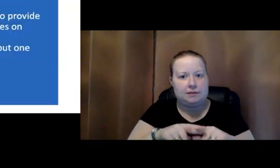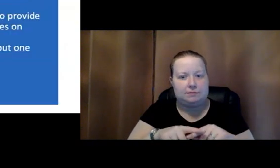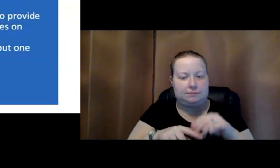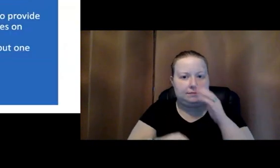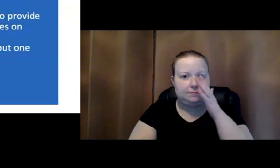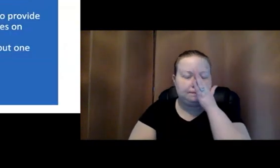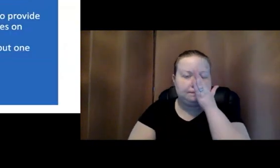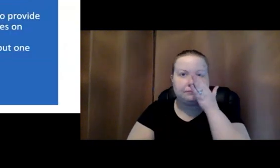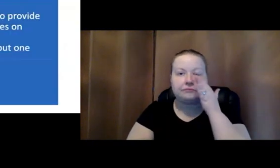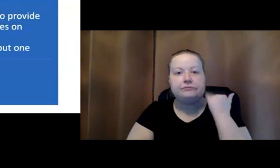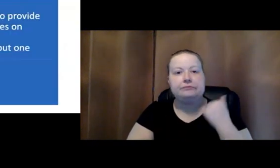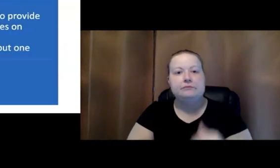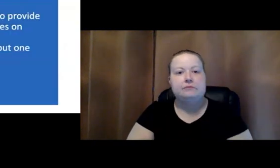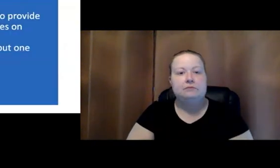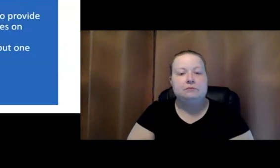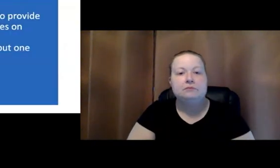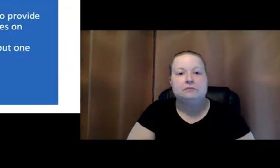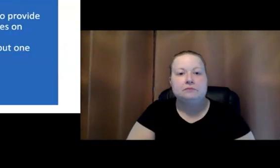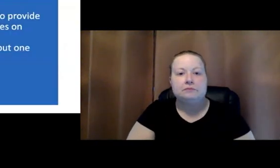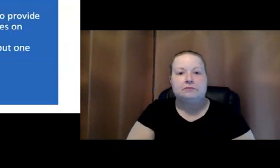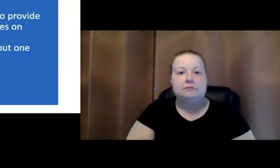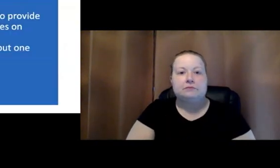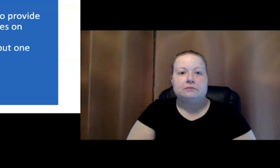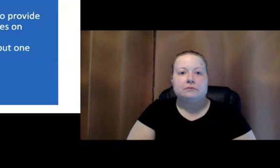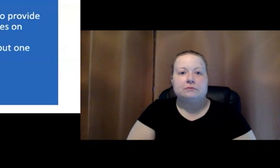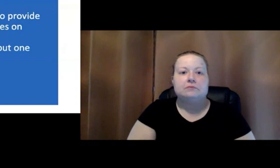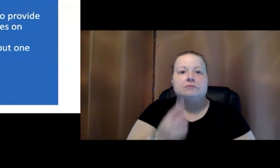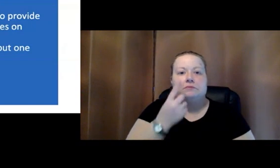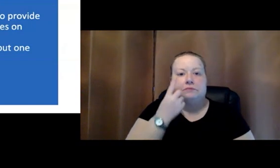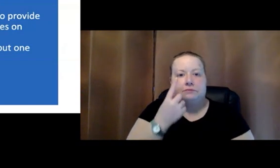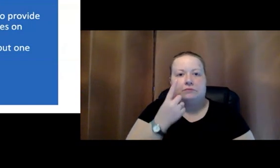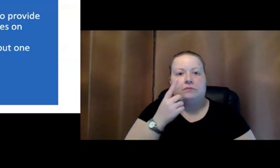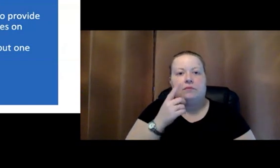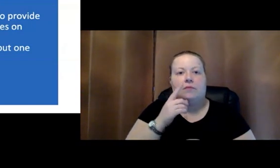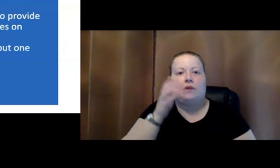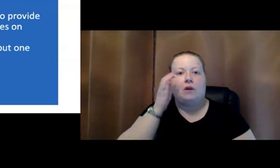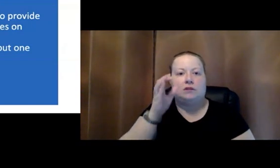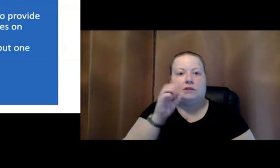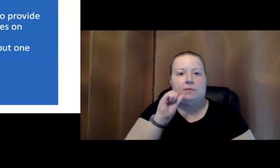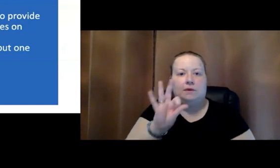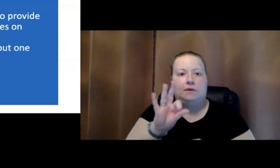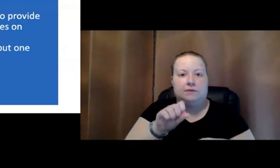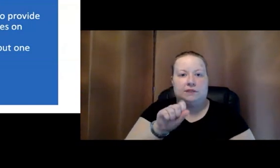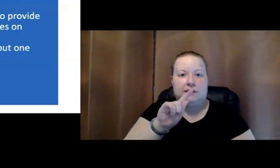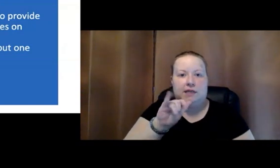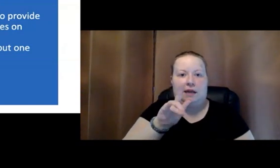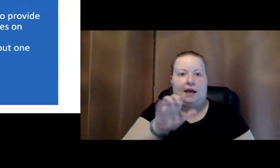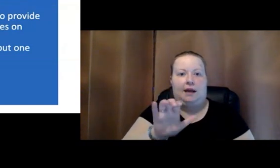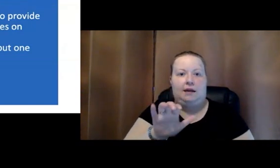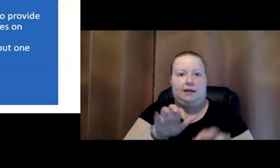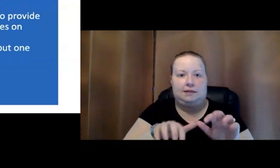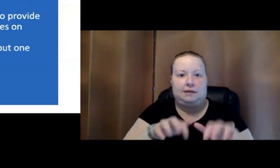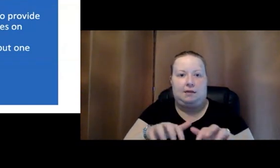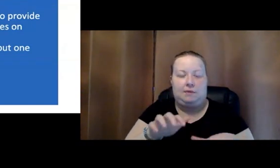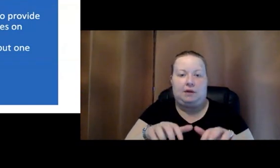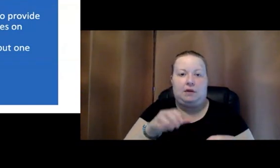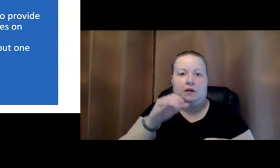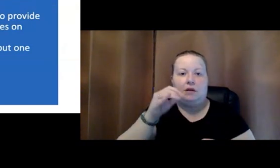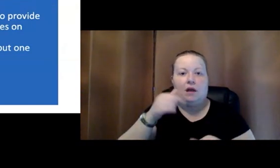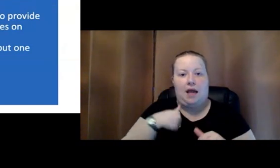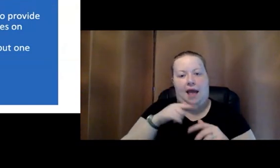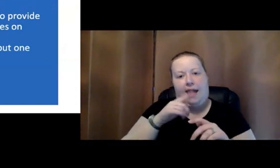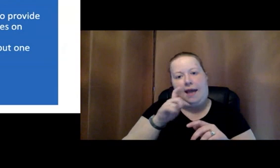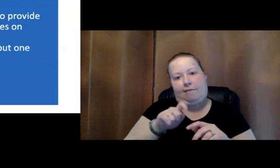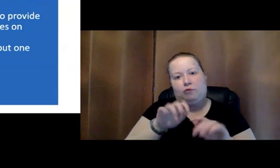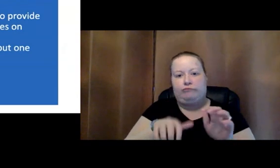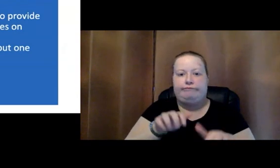this concept of static typing. It's basically the idea is that if I have a variable in my code, I have to say what it is, like